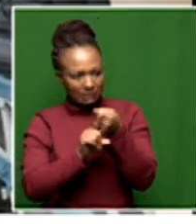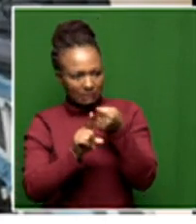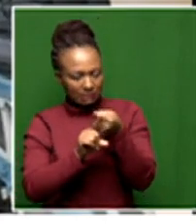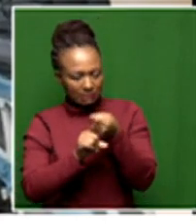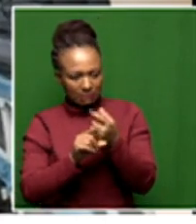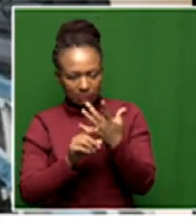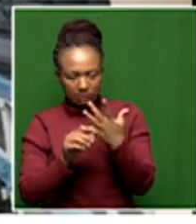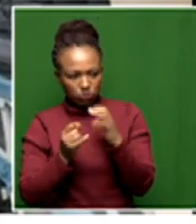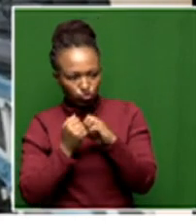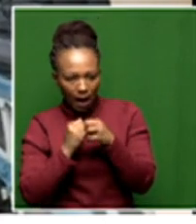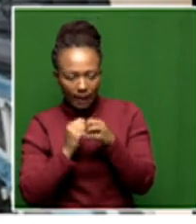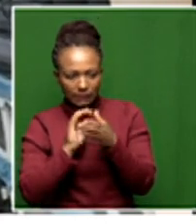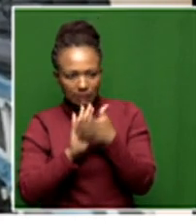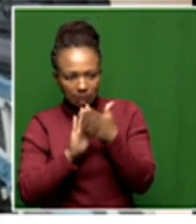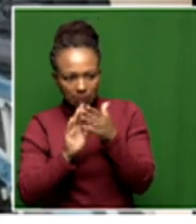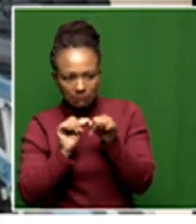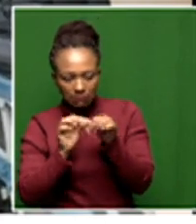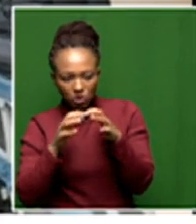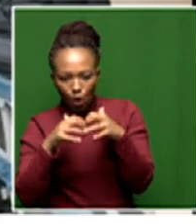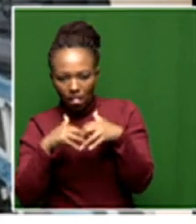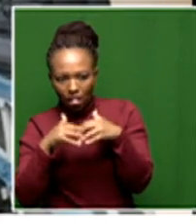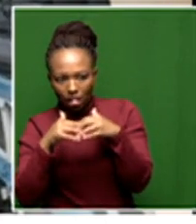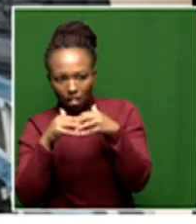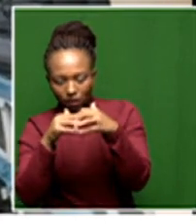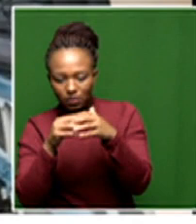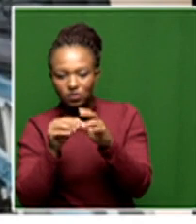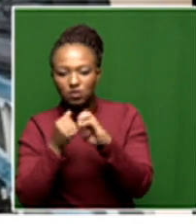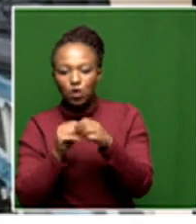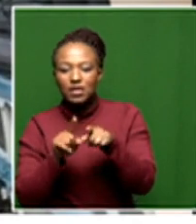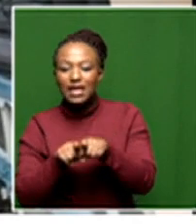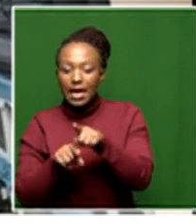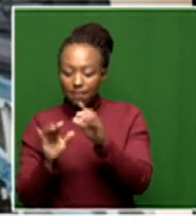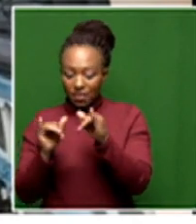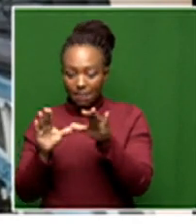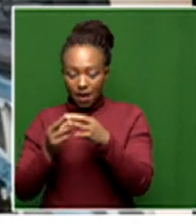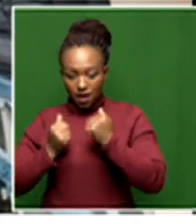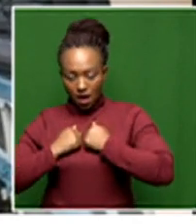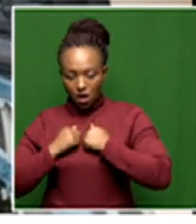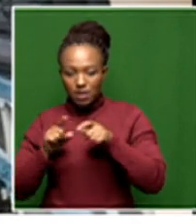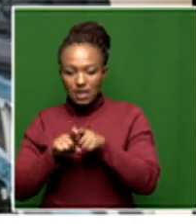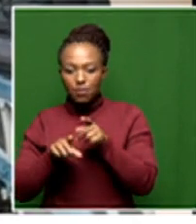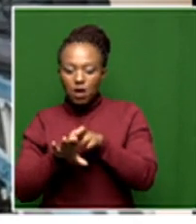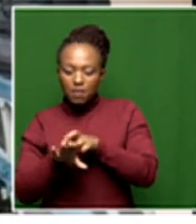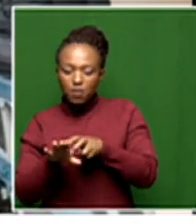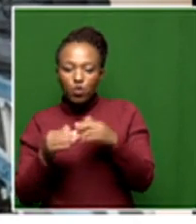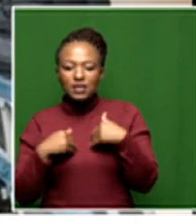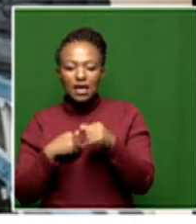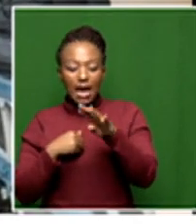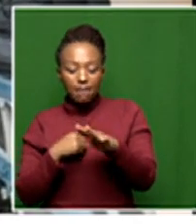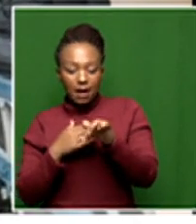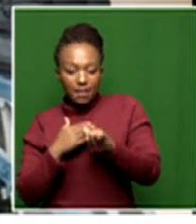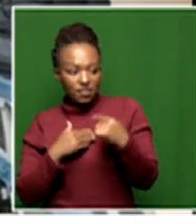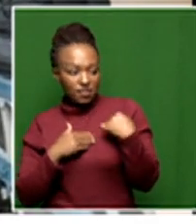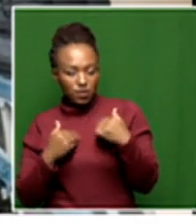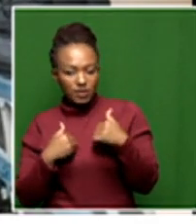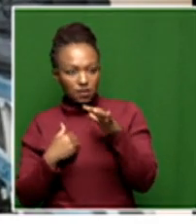for survival, and it was no different for Virgin. I mean, right from the very beginning, when we seized all passenger flying back in April,